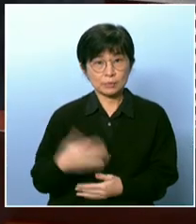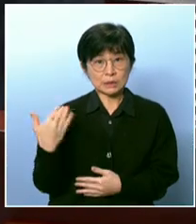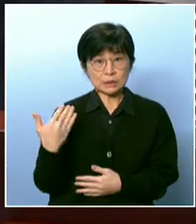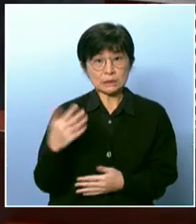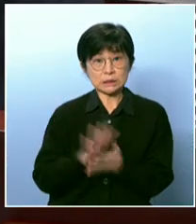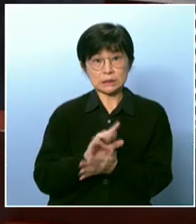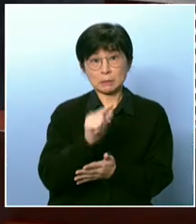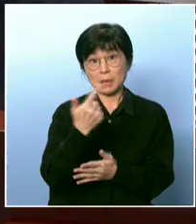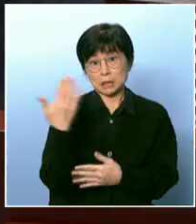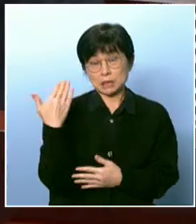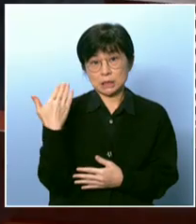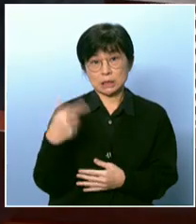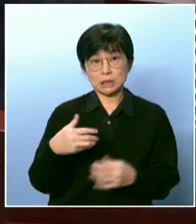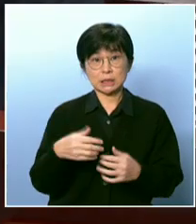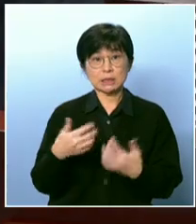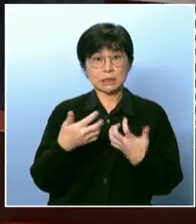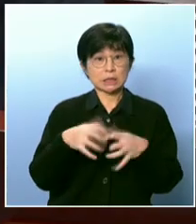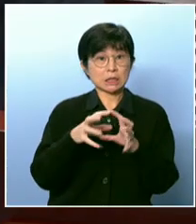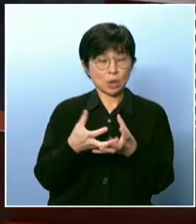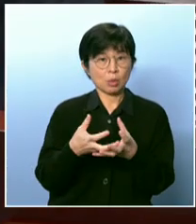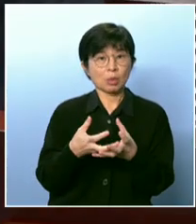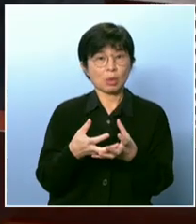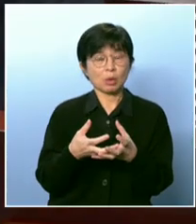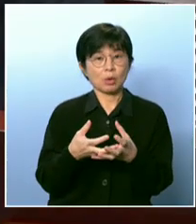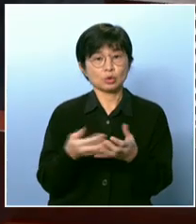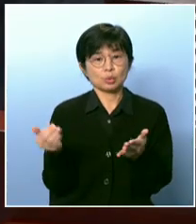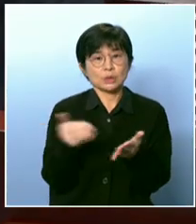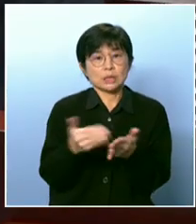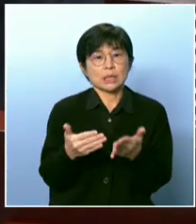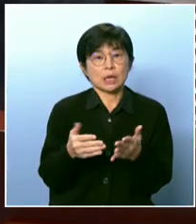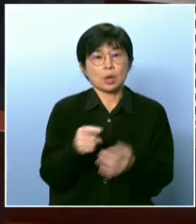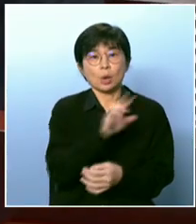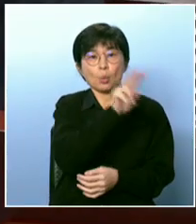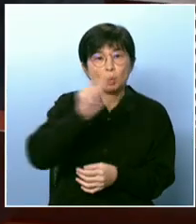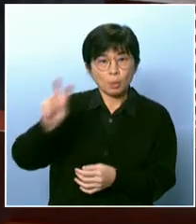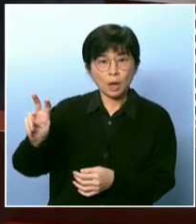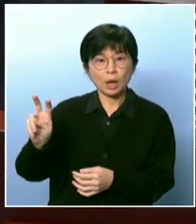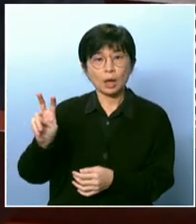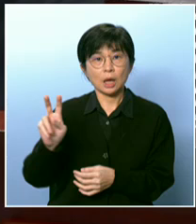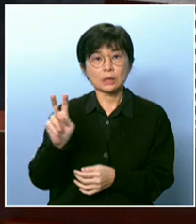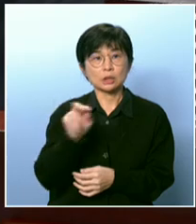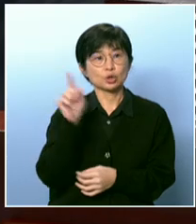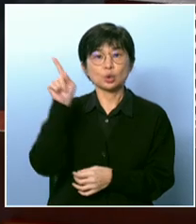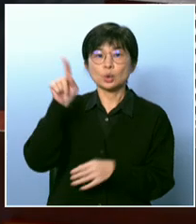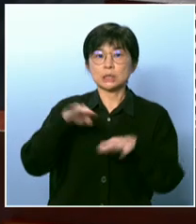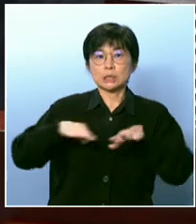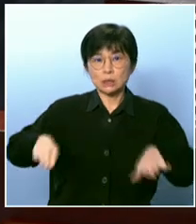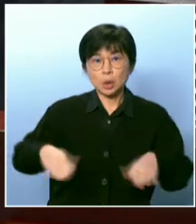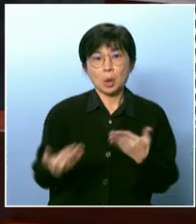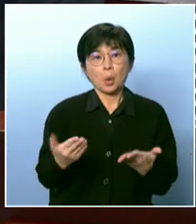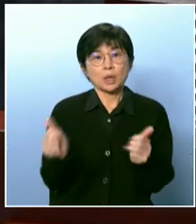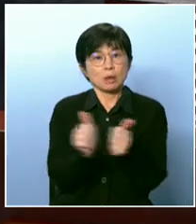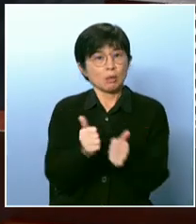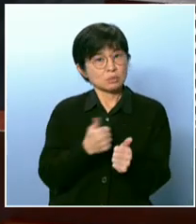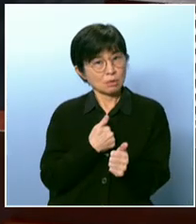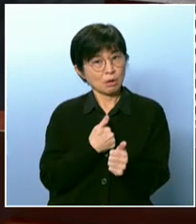we dedicated to this program. Is it possible to get in touch with organizations who took part in the program